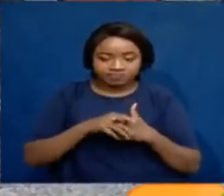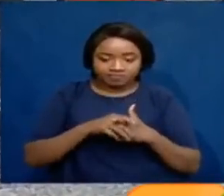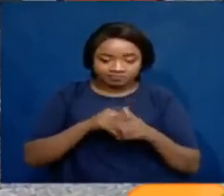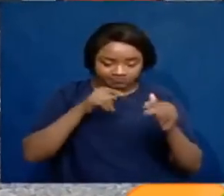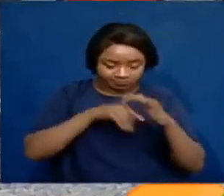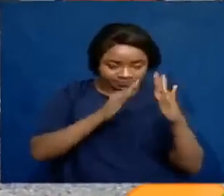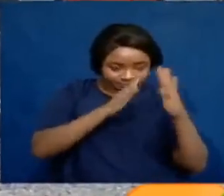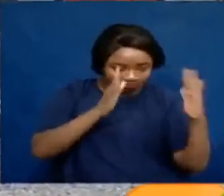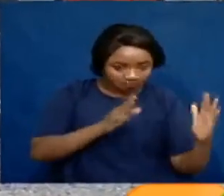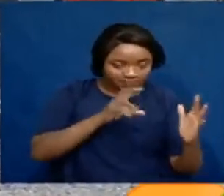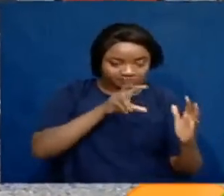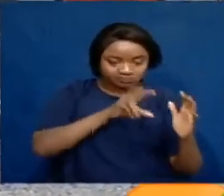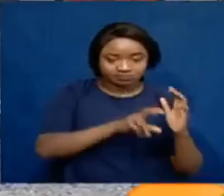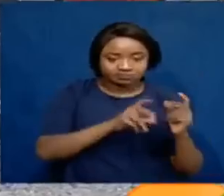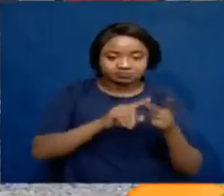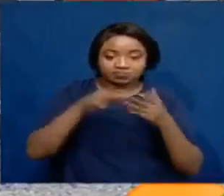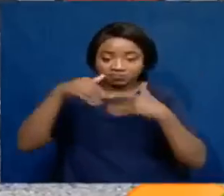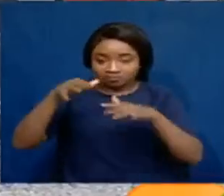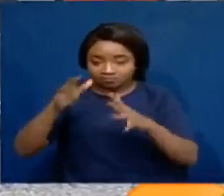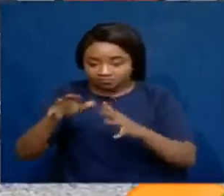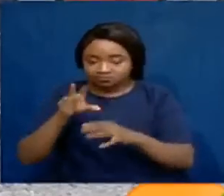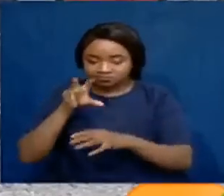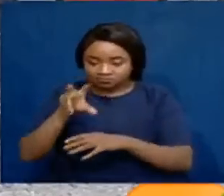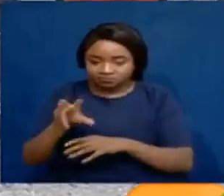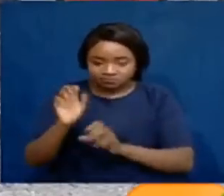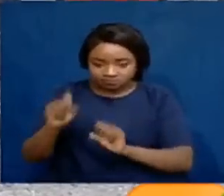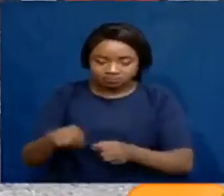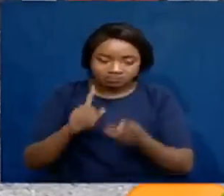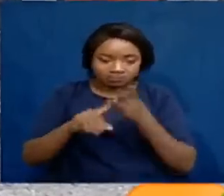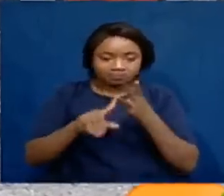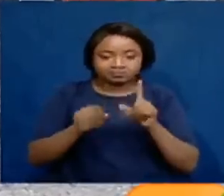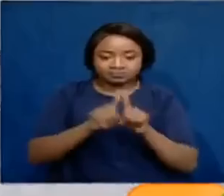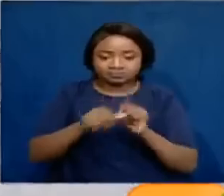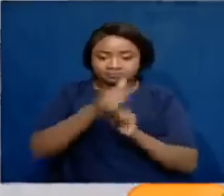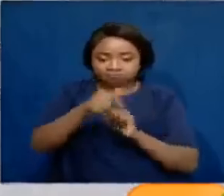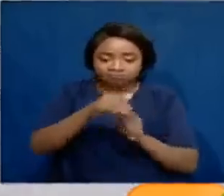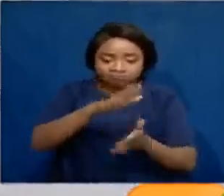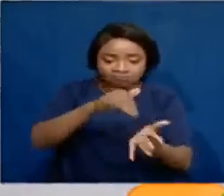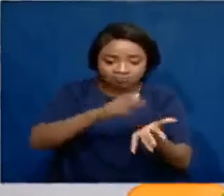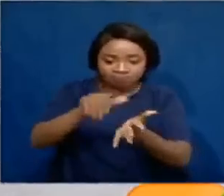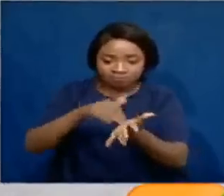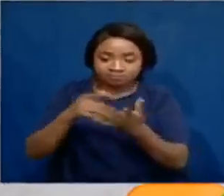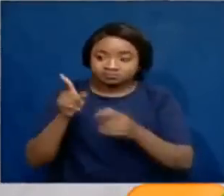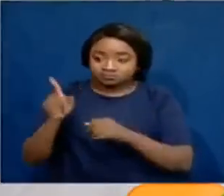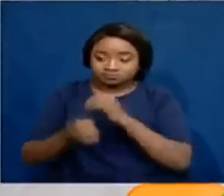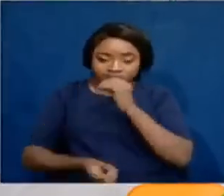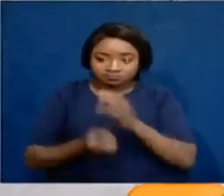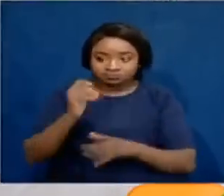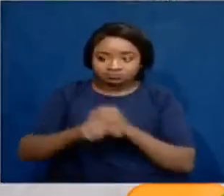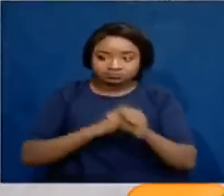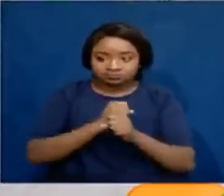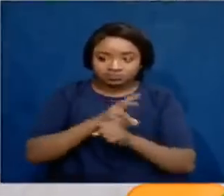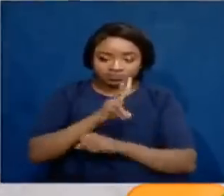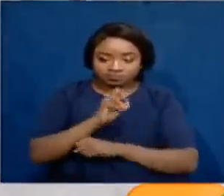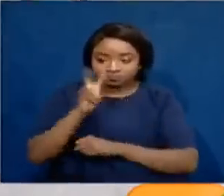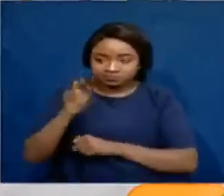indoor charging stations. We have outdoor charging stations. Then we have what we call partner sites. Founded in 2020, BasiGo aimed